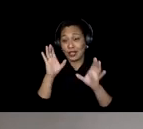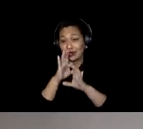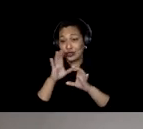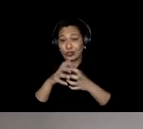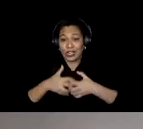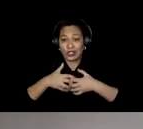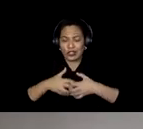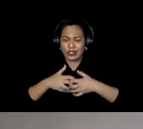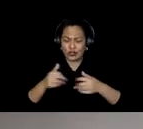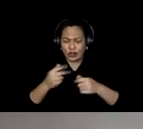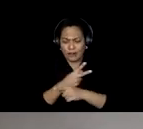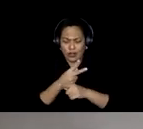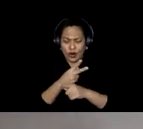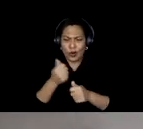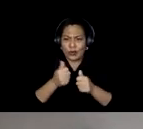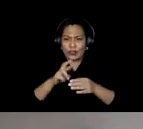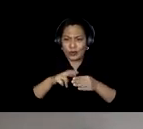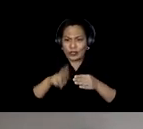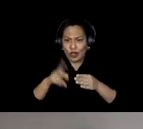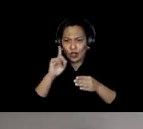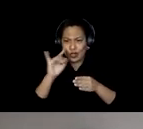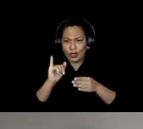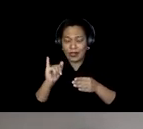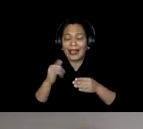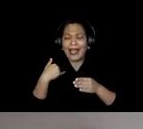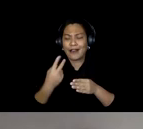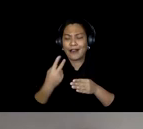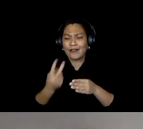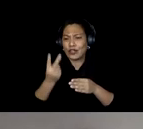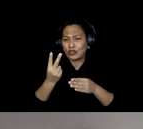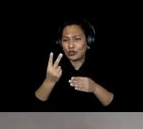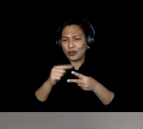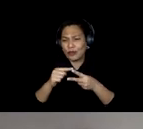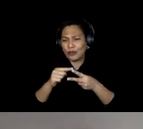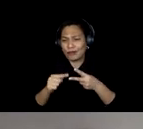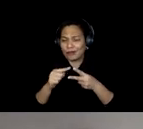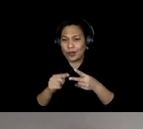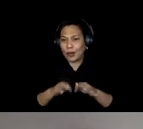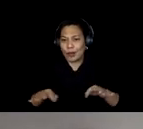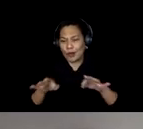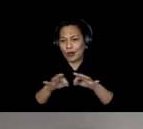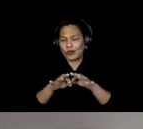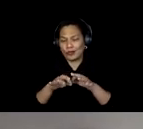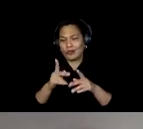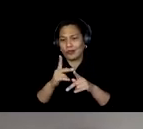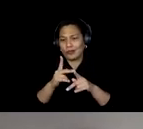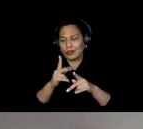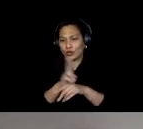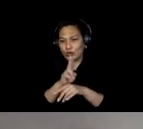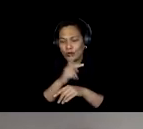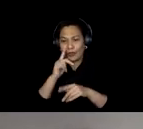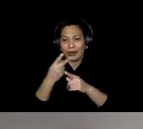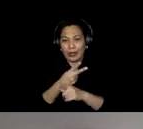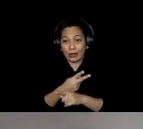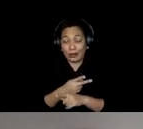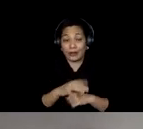they're going to give to somebody, they are taking into account two factors of a particular website, and